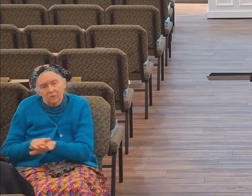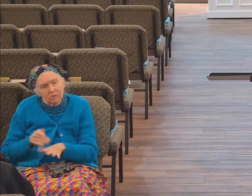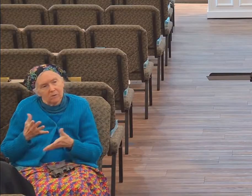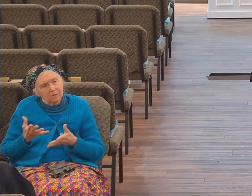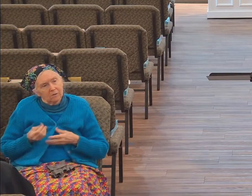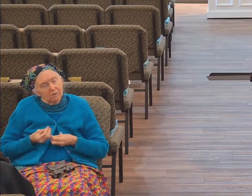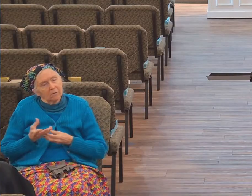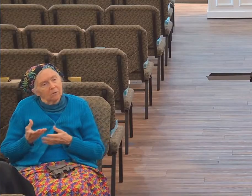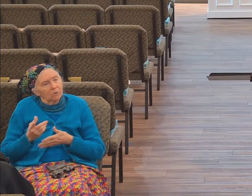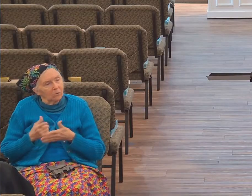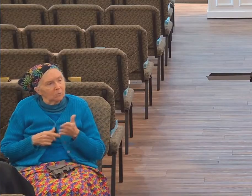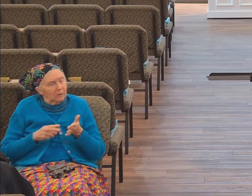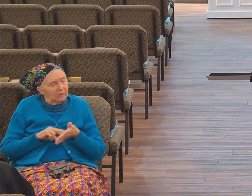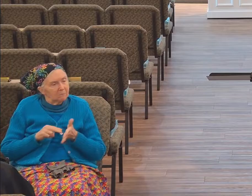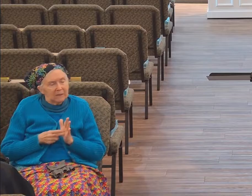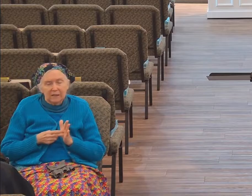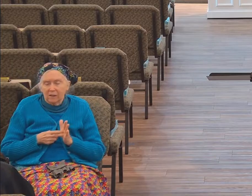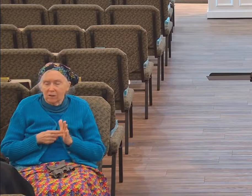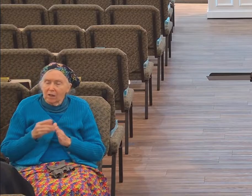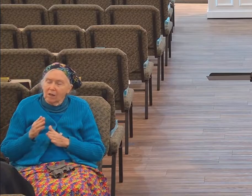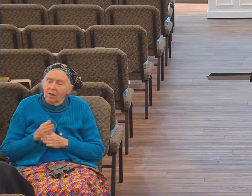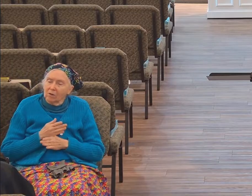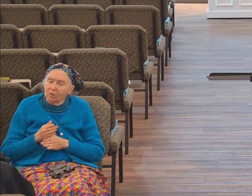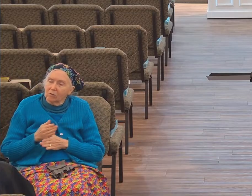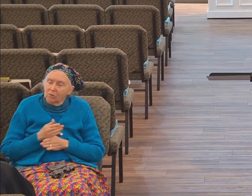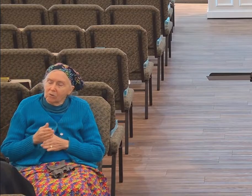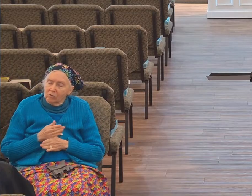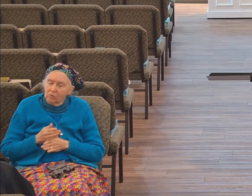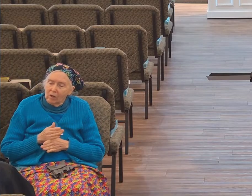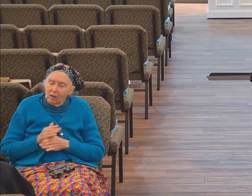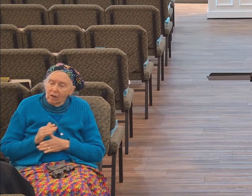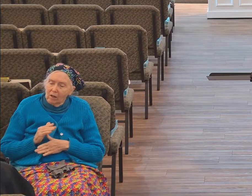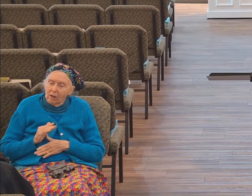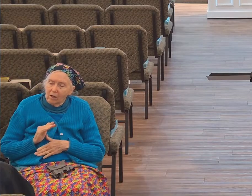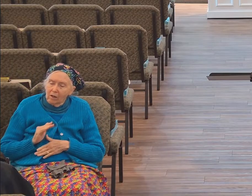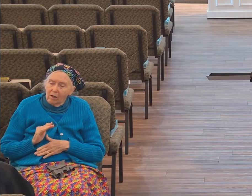What does he mean he shared their lives?